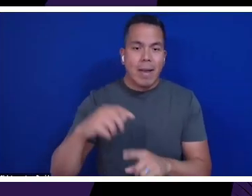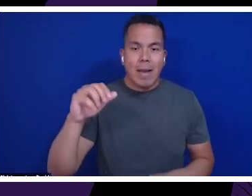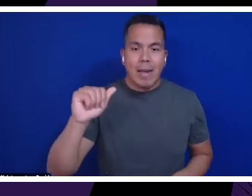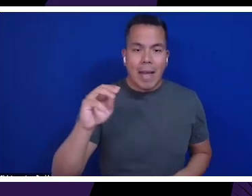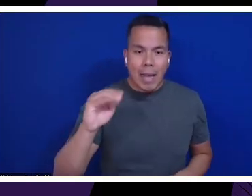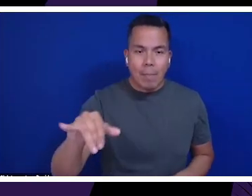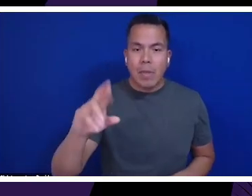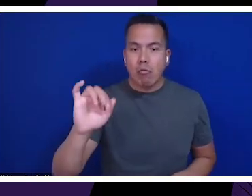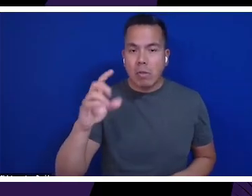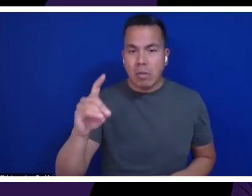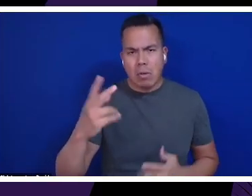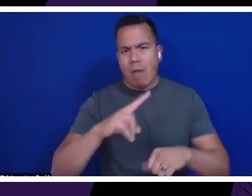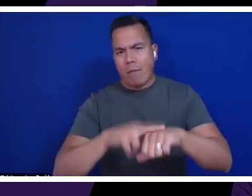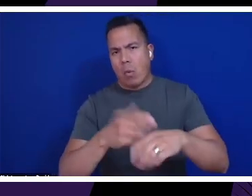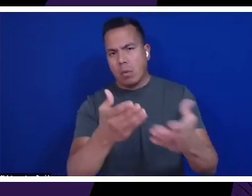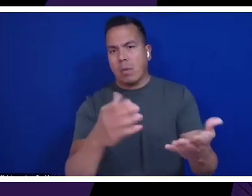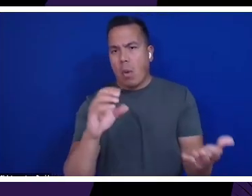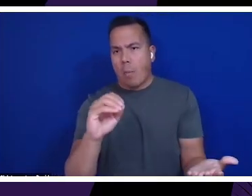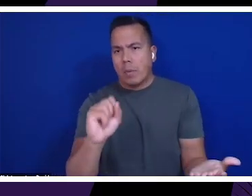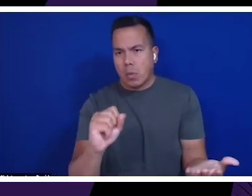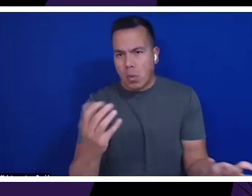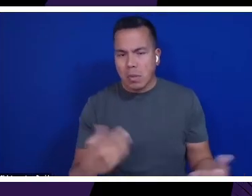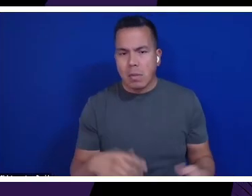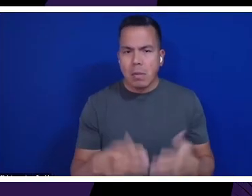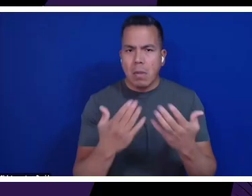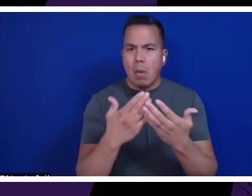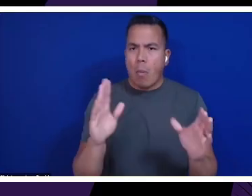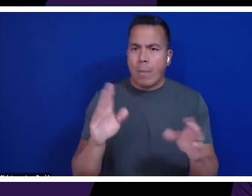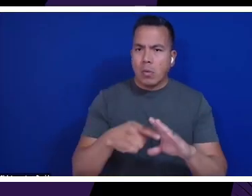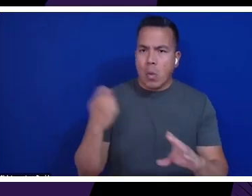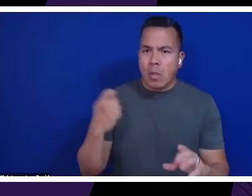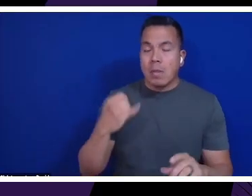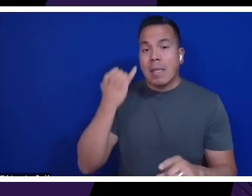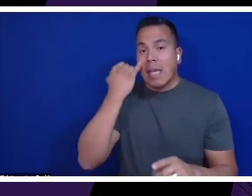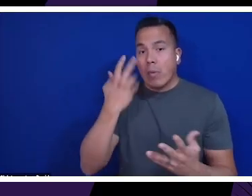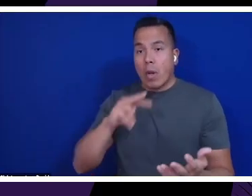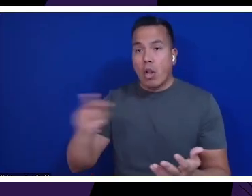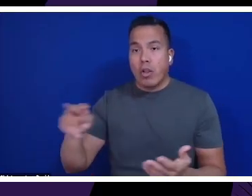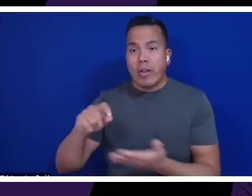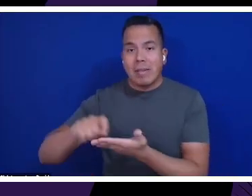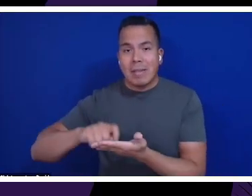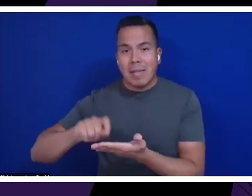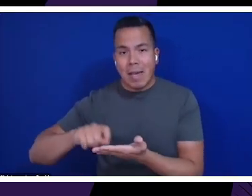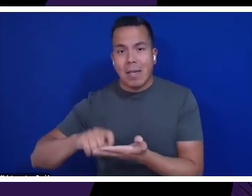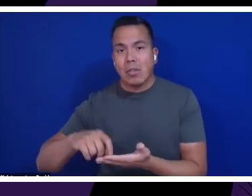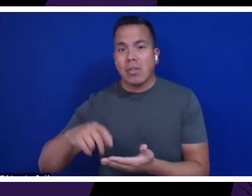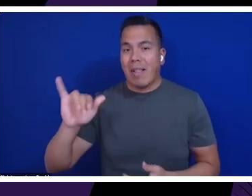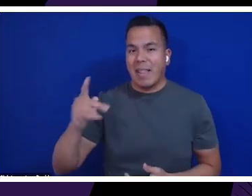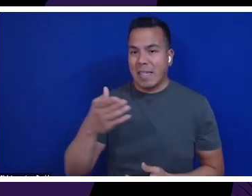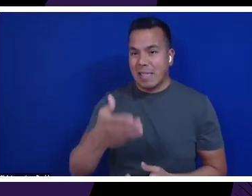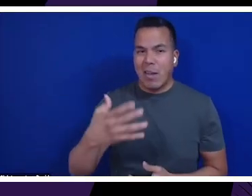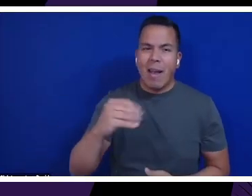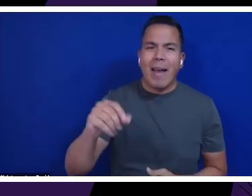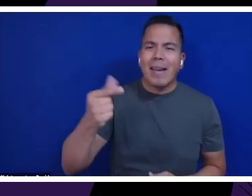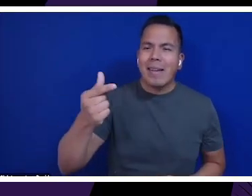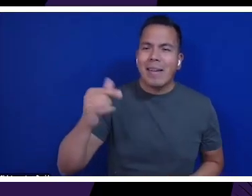it's open source, and we have a lot to do in future, like I mentioned earlier. If you want to check out the sketch, the Notify link is here, and also GitHub as